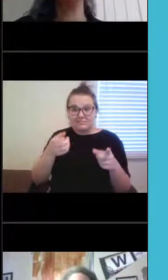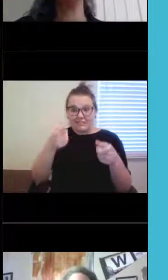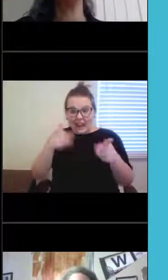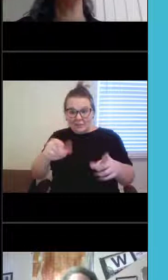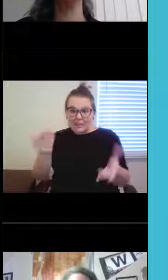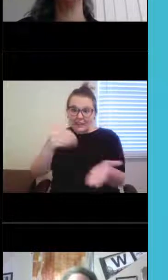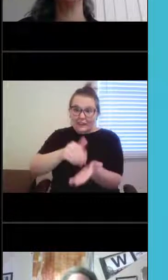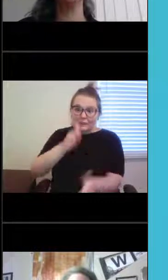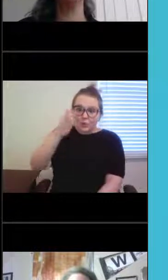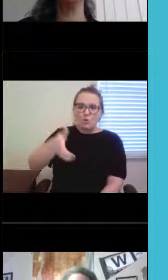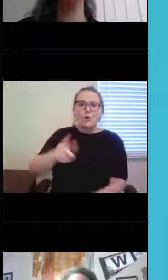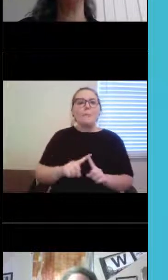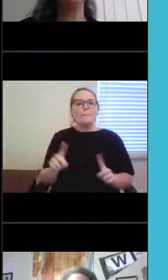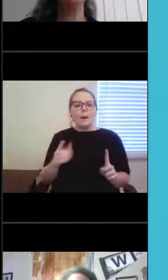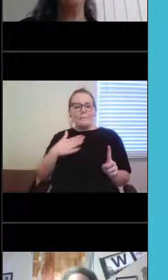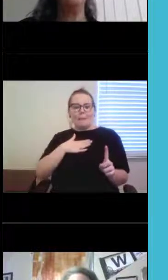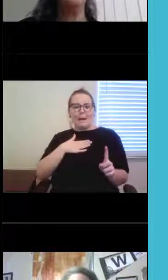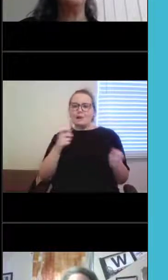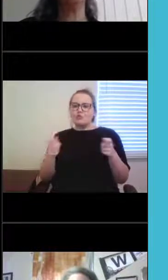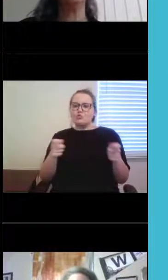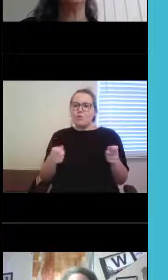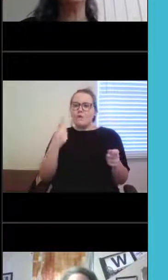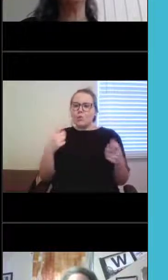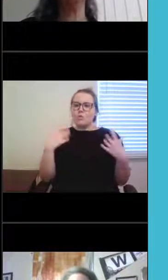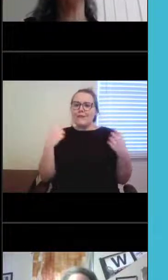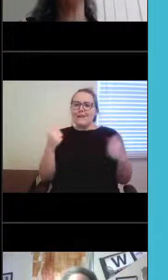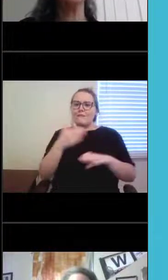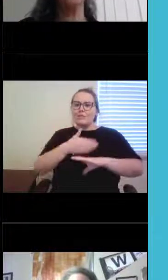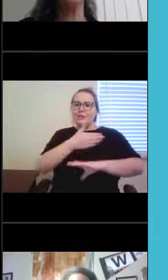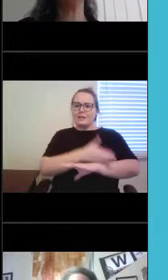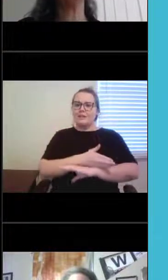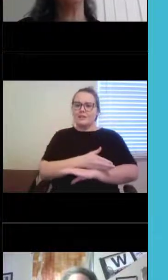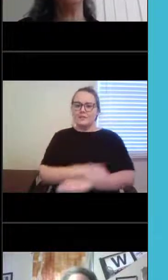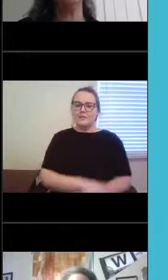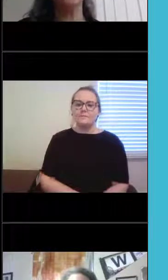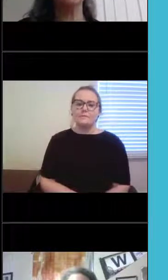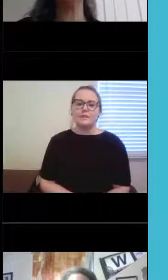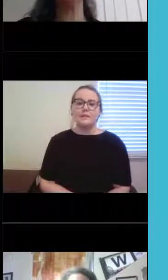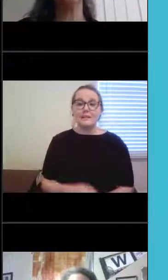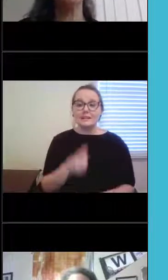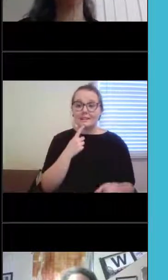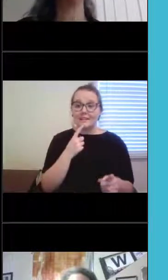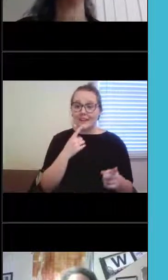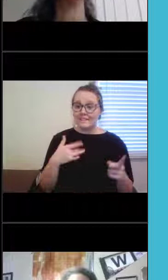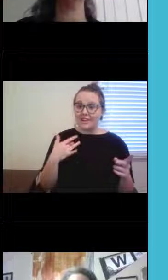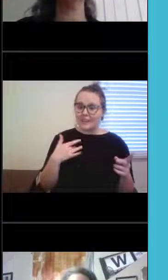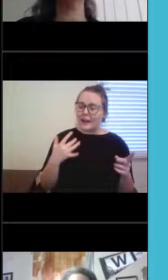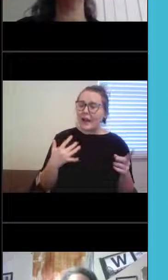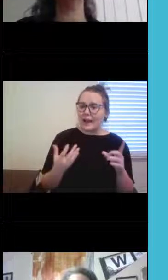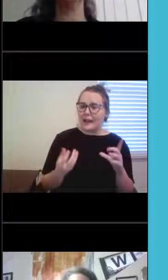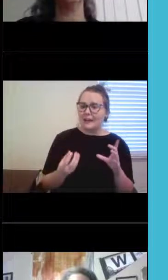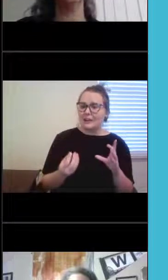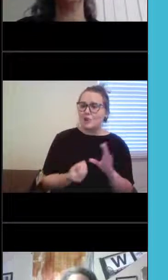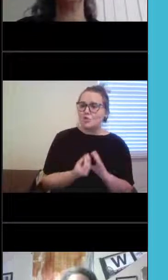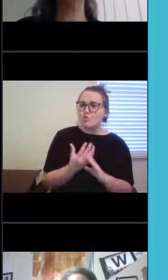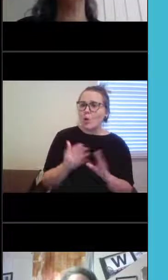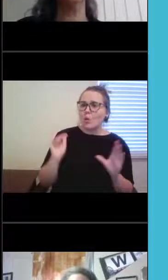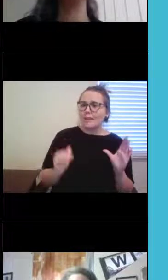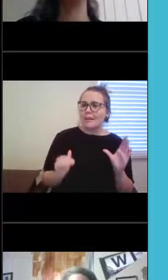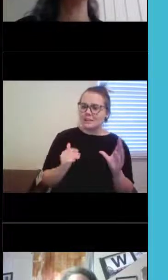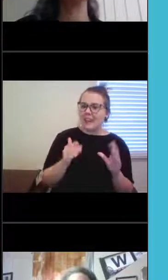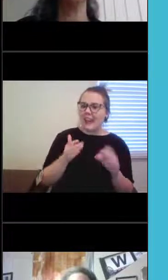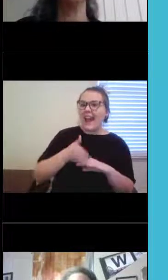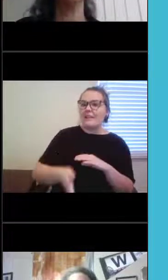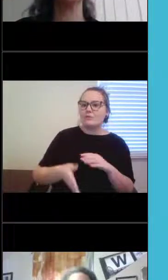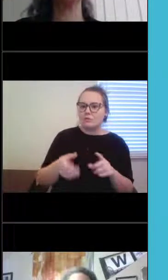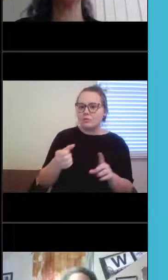now, my control over recovery, that, and saying that they had felt they had grown less following the assault, or